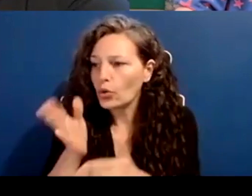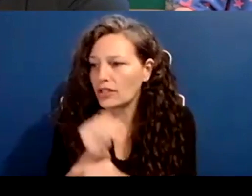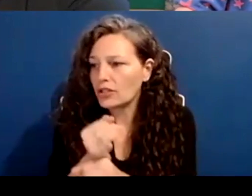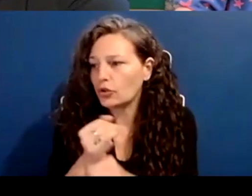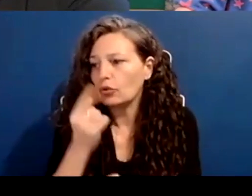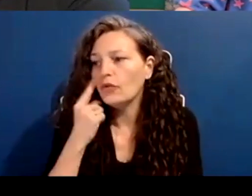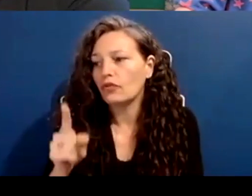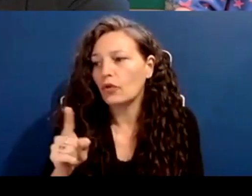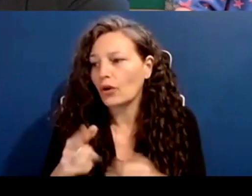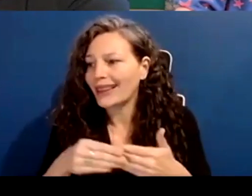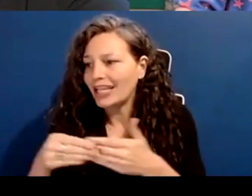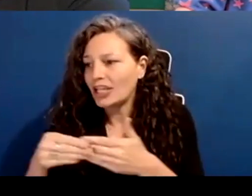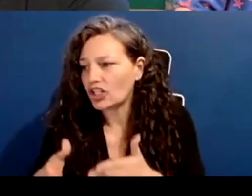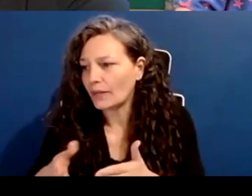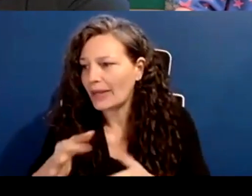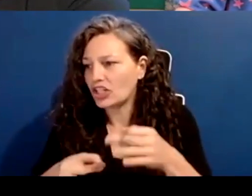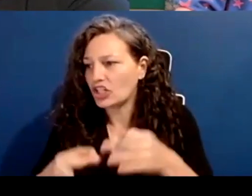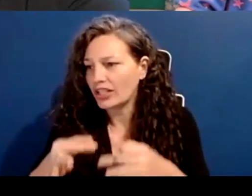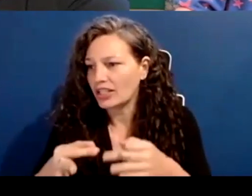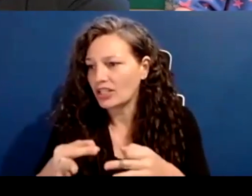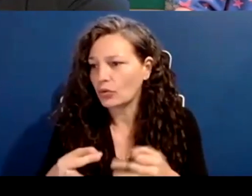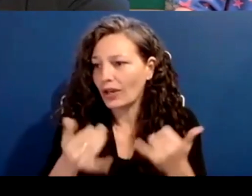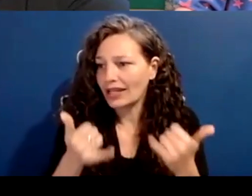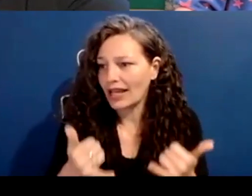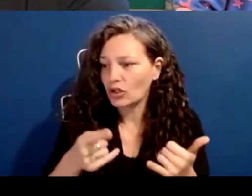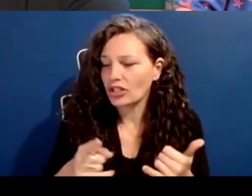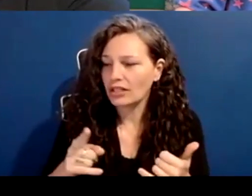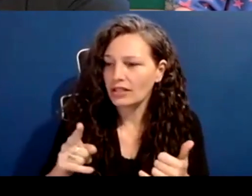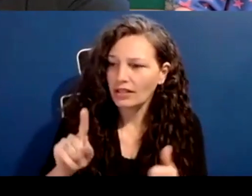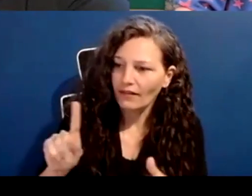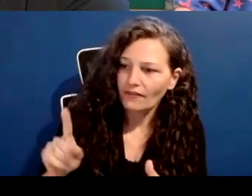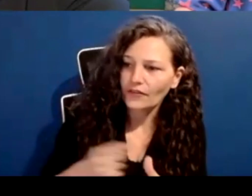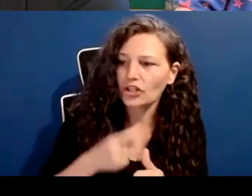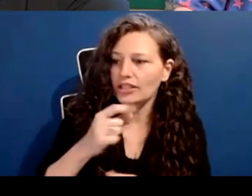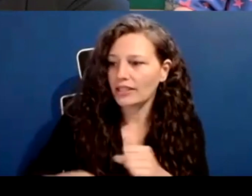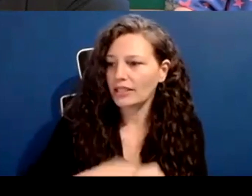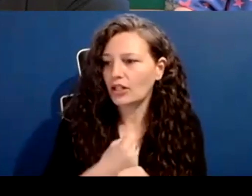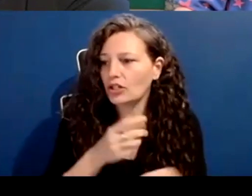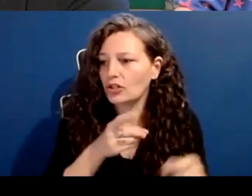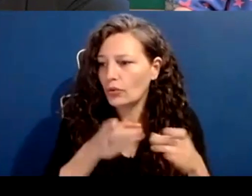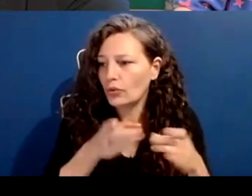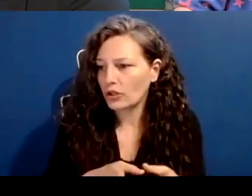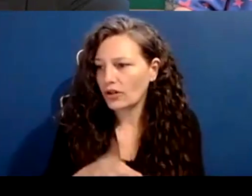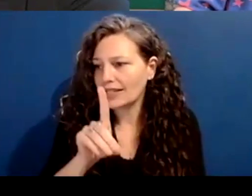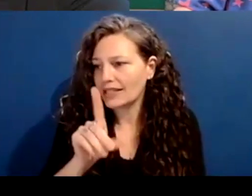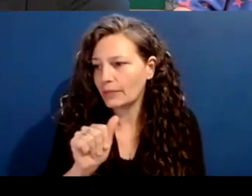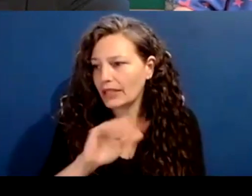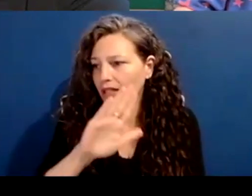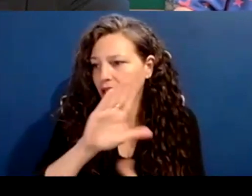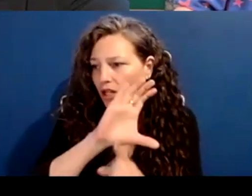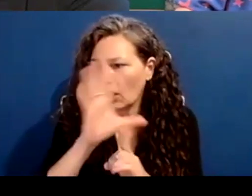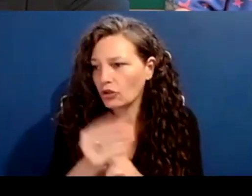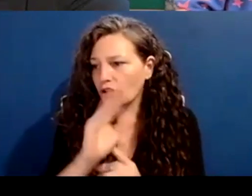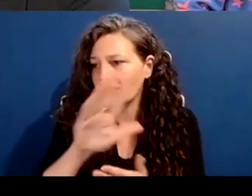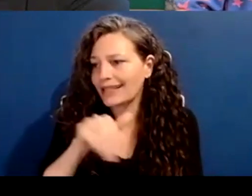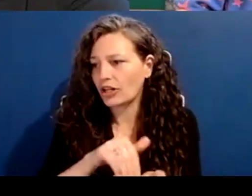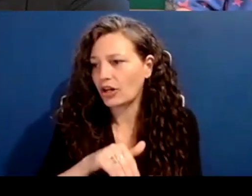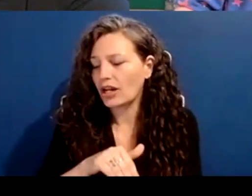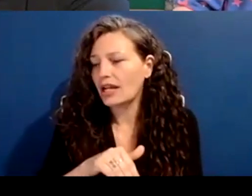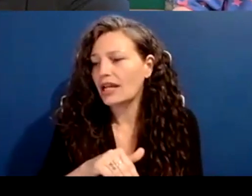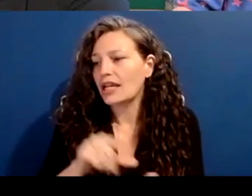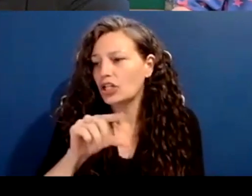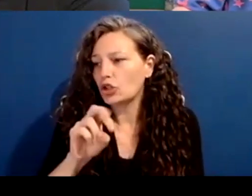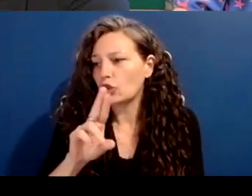Justice. She is currently the inaugural director of the Disability Cultural Center at Georgetown